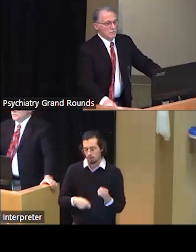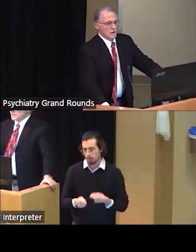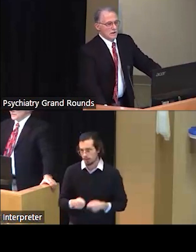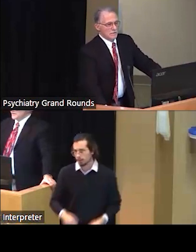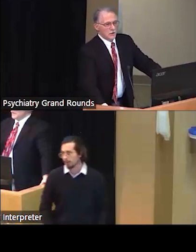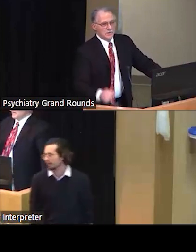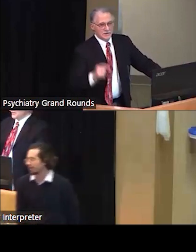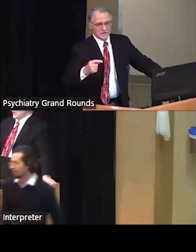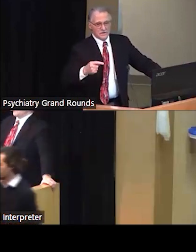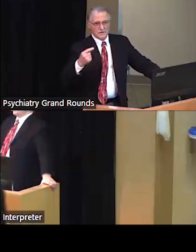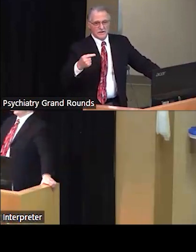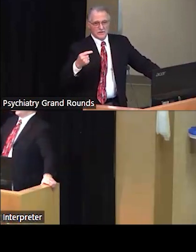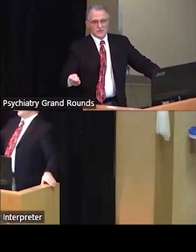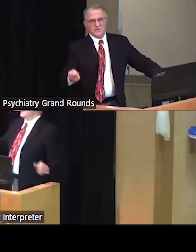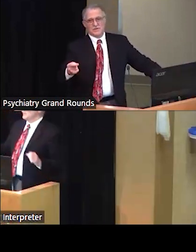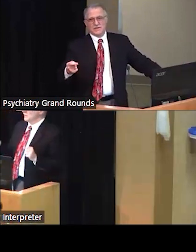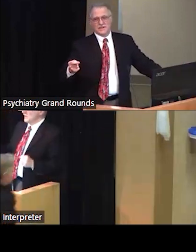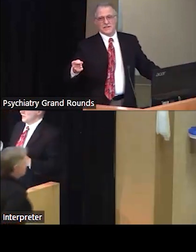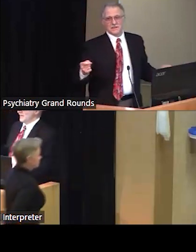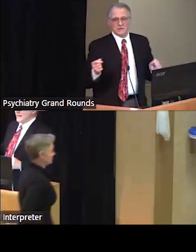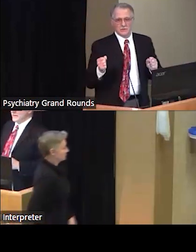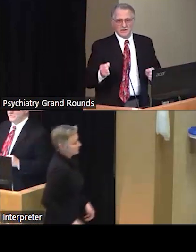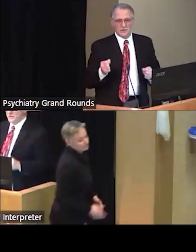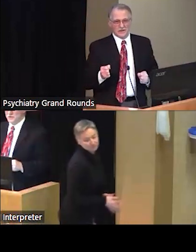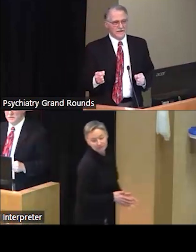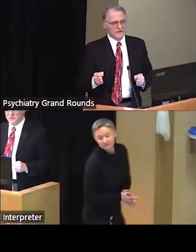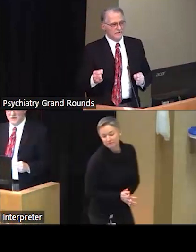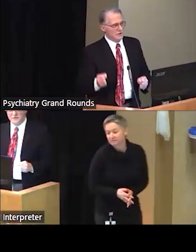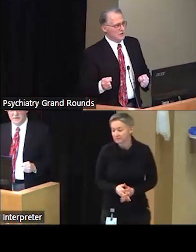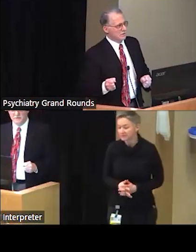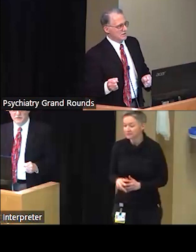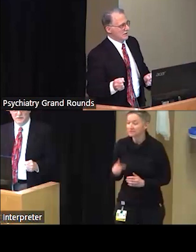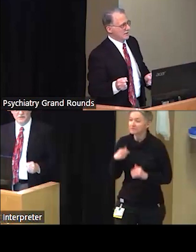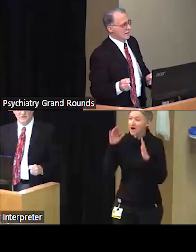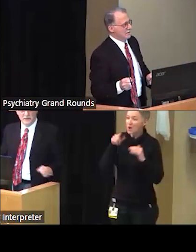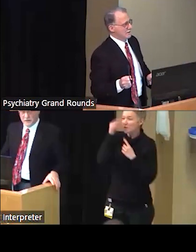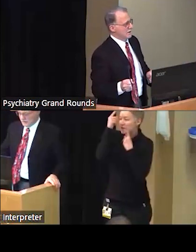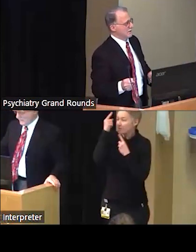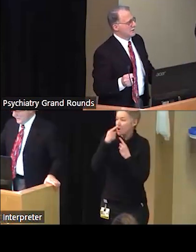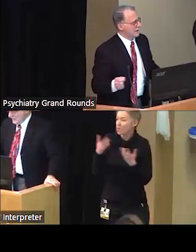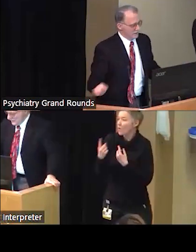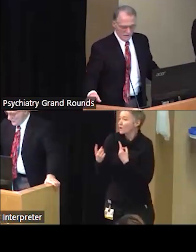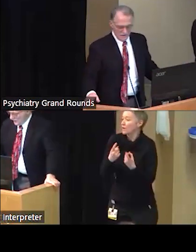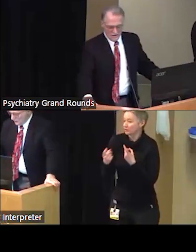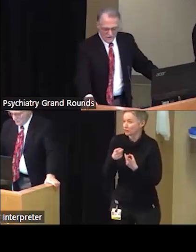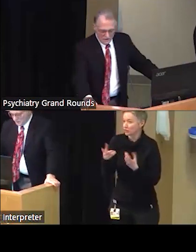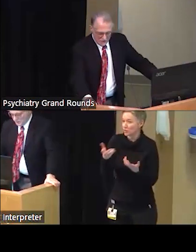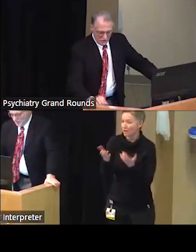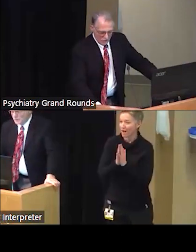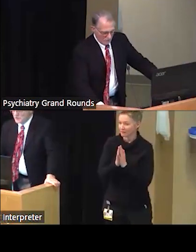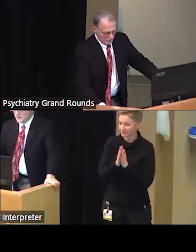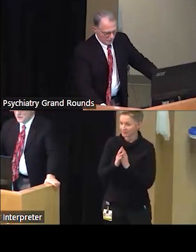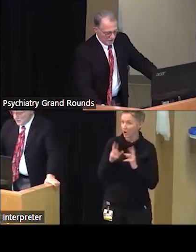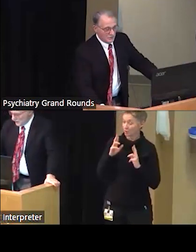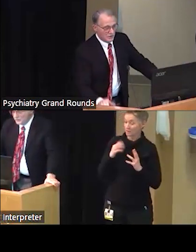So I hope you start to think about questions you'd like to ask. I'm going to really work hard on finishing up so we have time for discussion, okay?